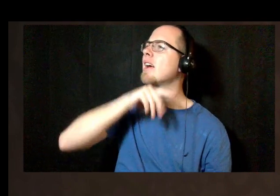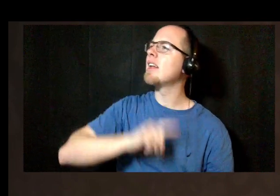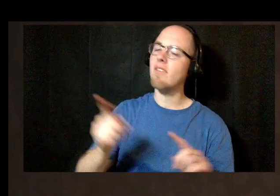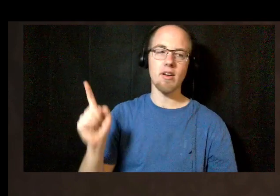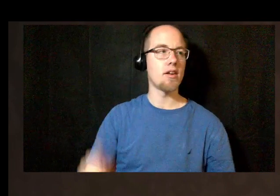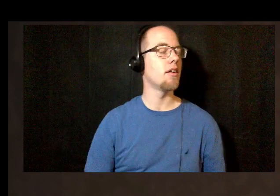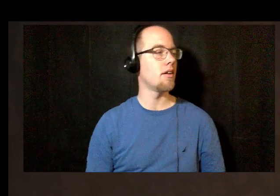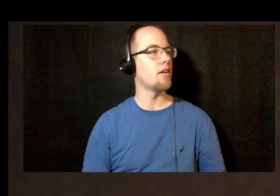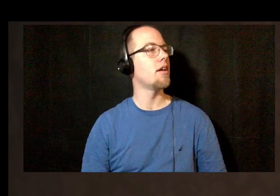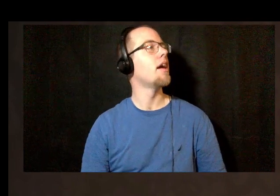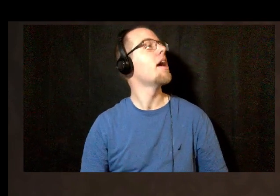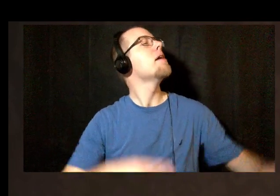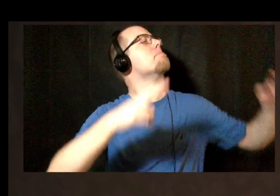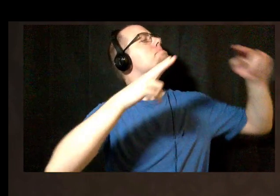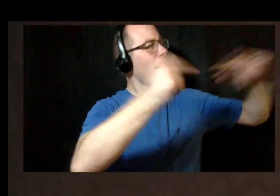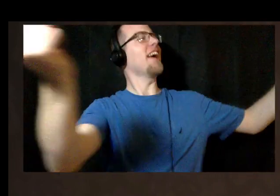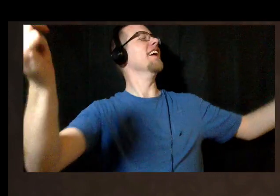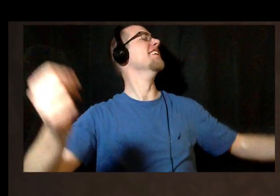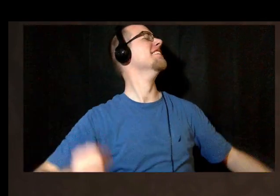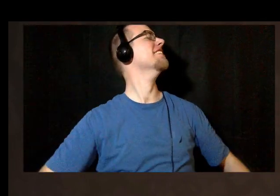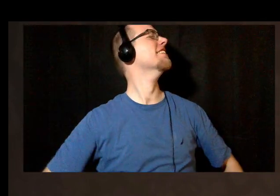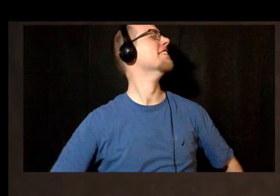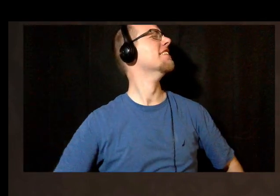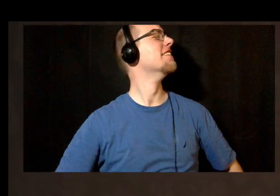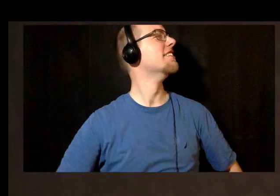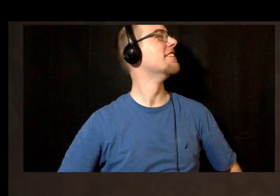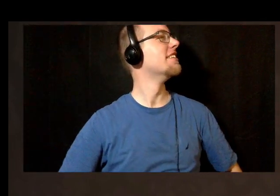yelled out, bacon!